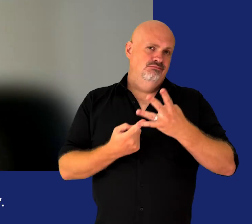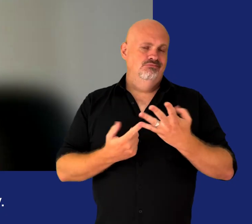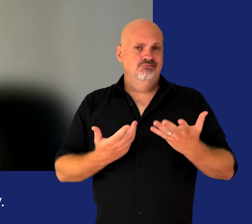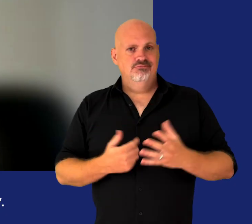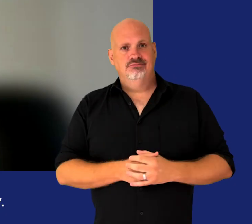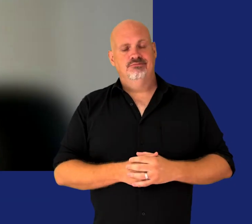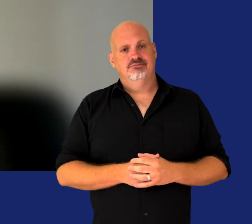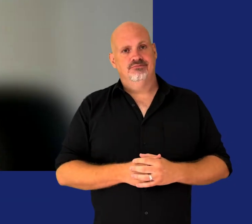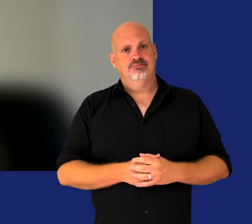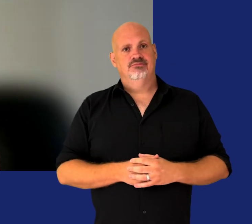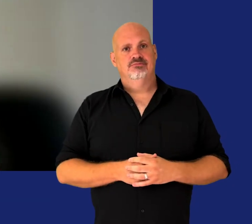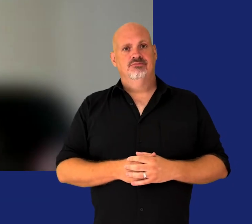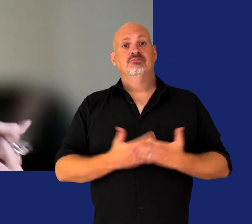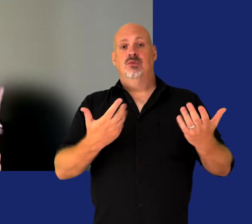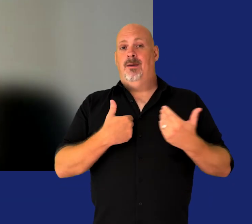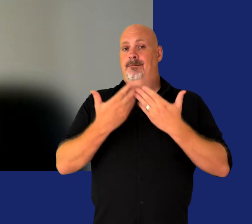beautifully.